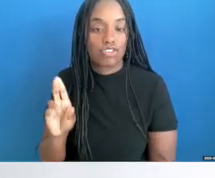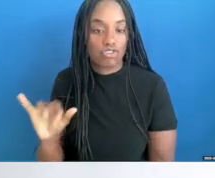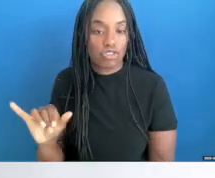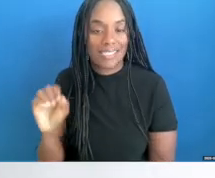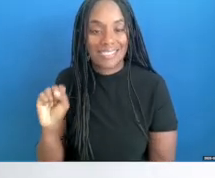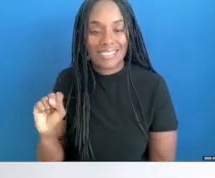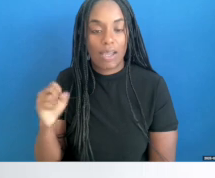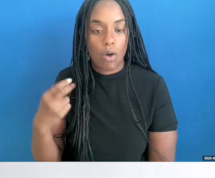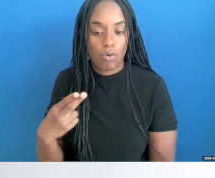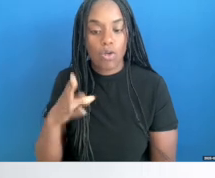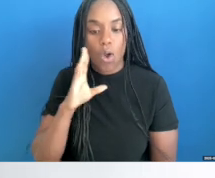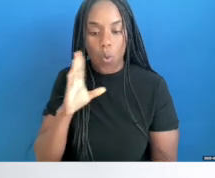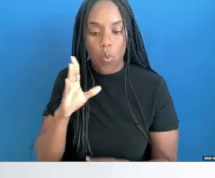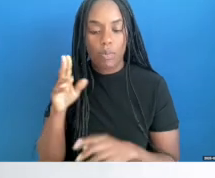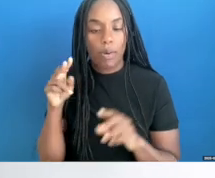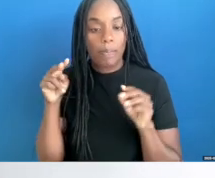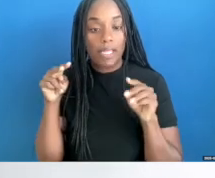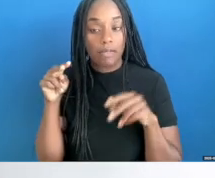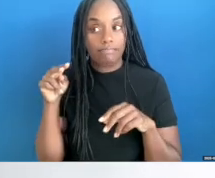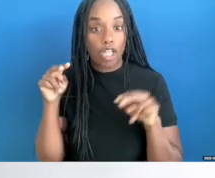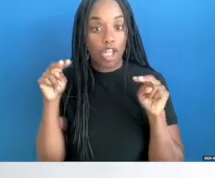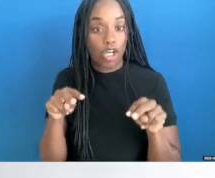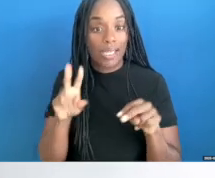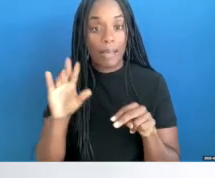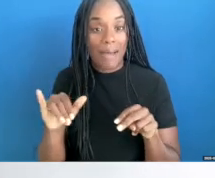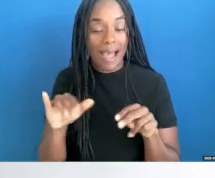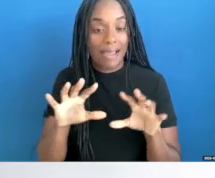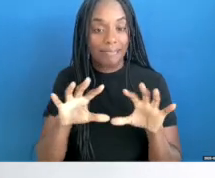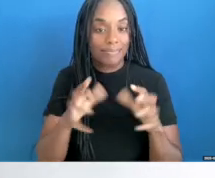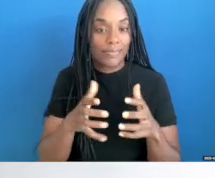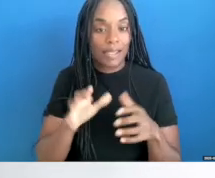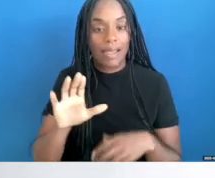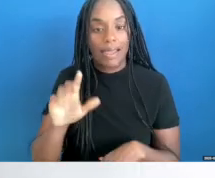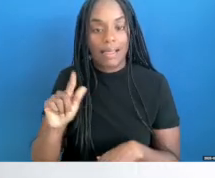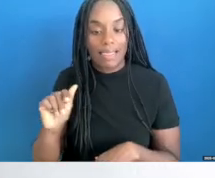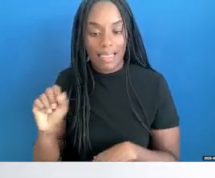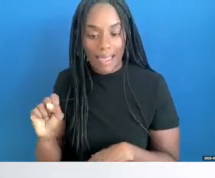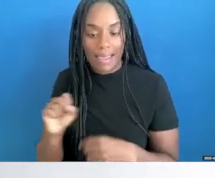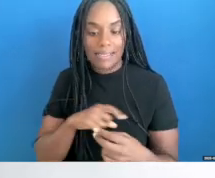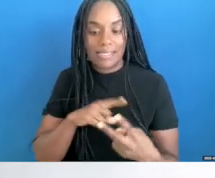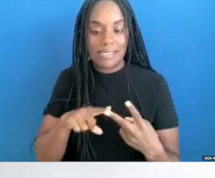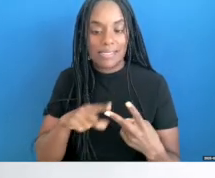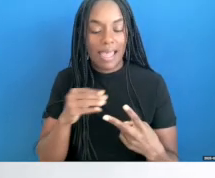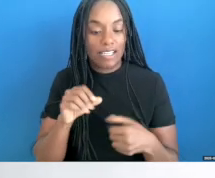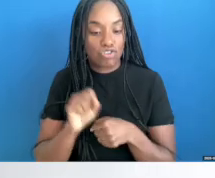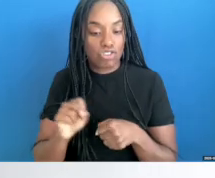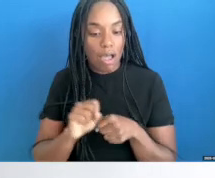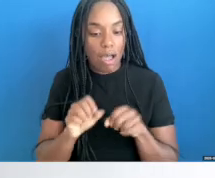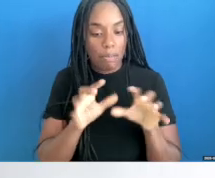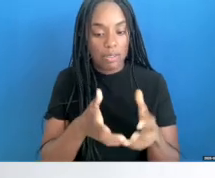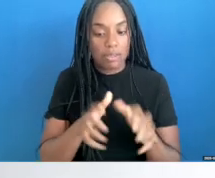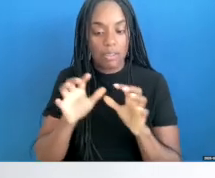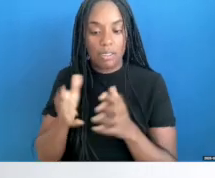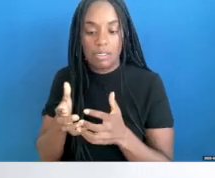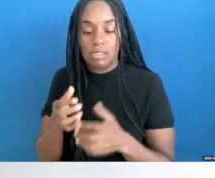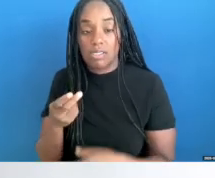at them by class and by vocation. So if Anne Marie or Yachun, if they are here, if they want